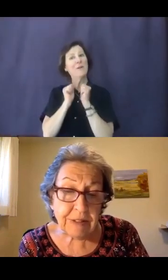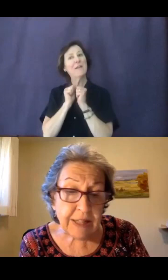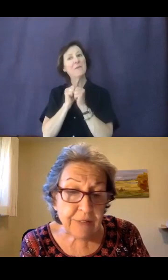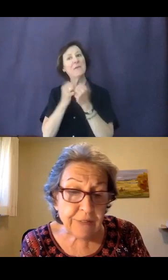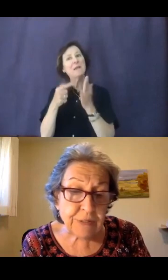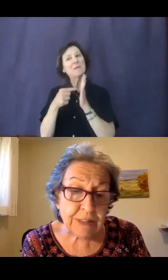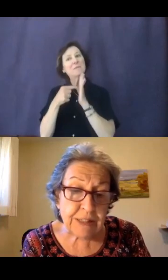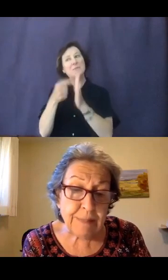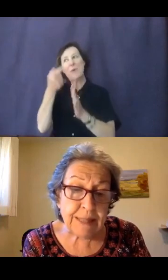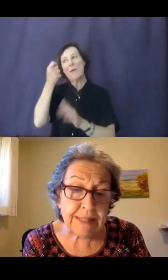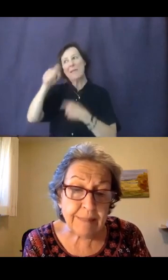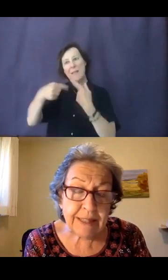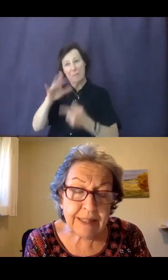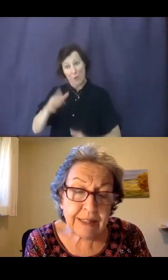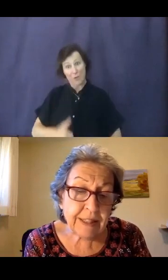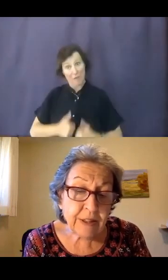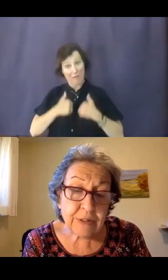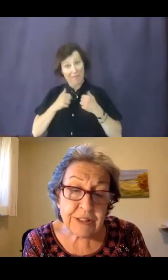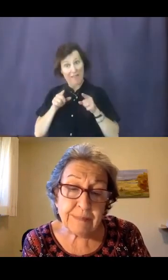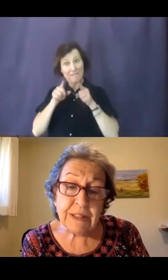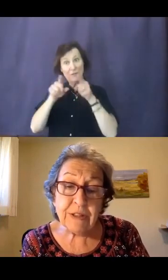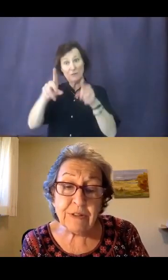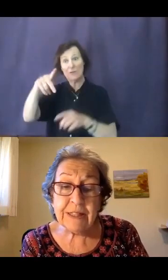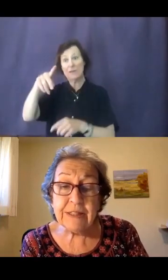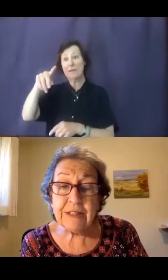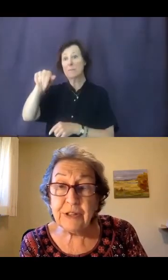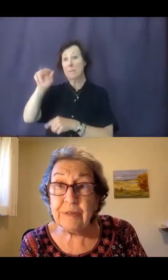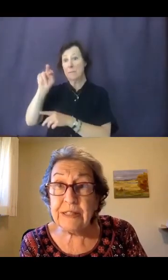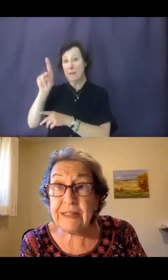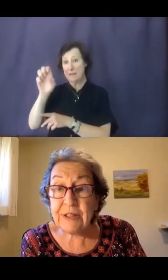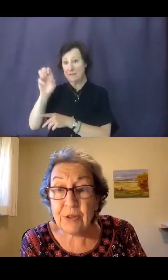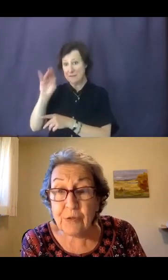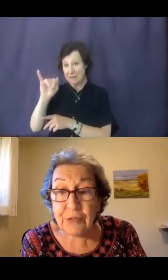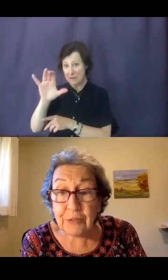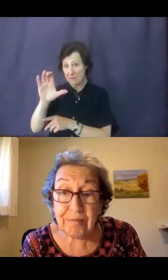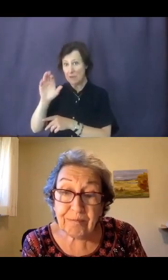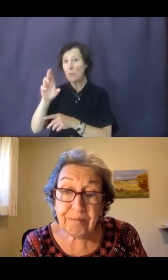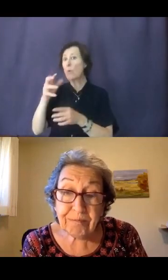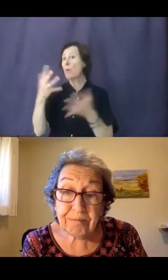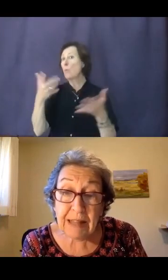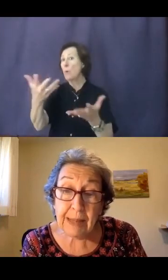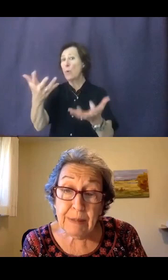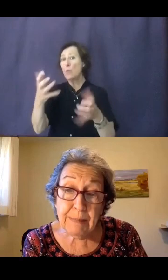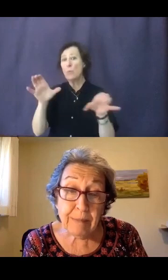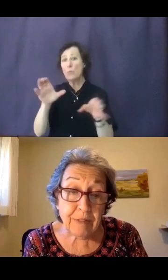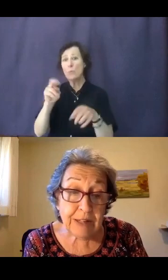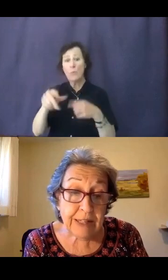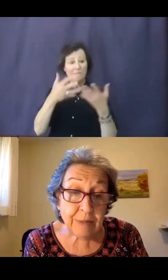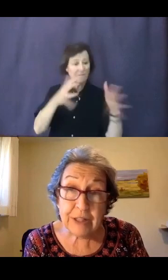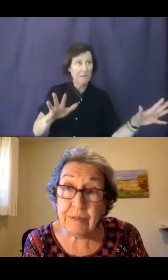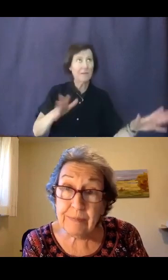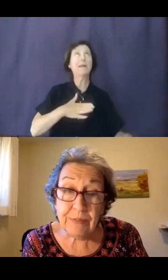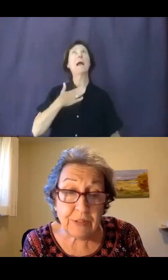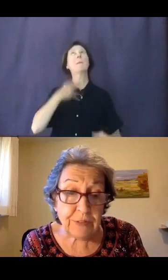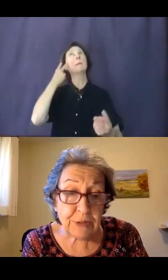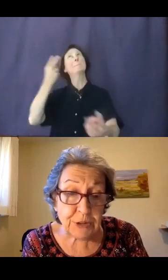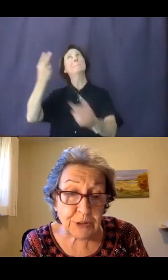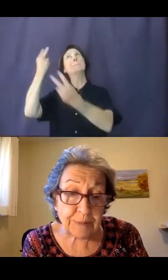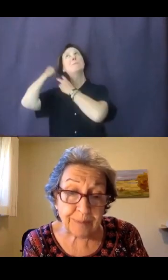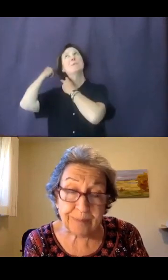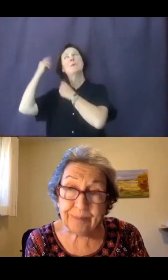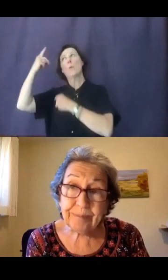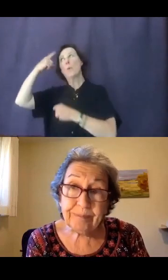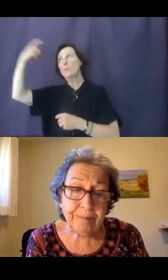your life during the pandemic or something you'd like to do when this is over. A happy memory or a dream for the